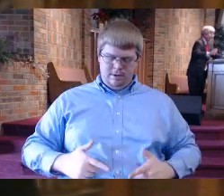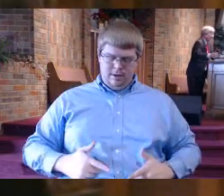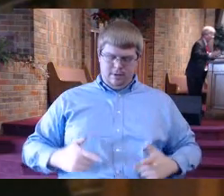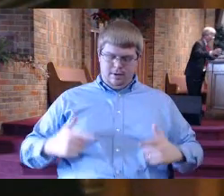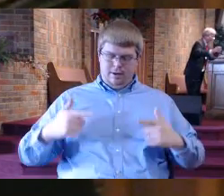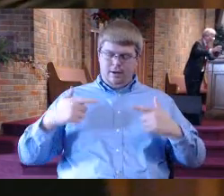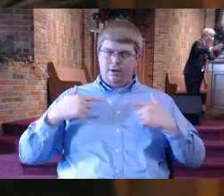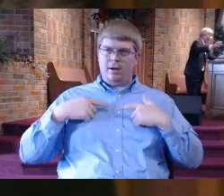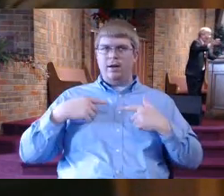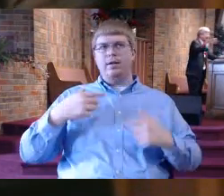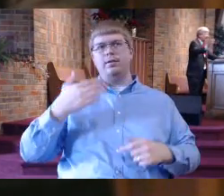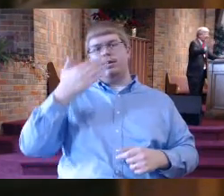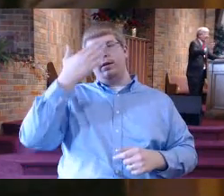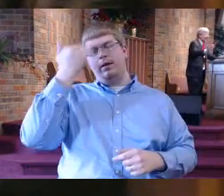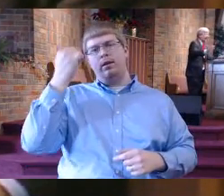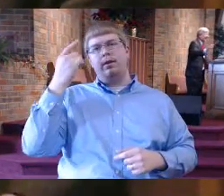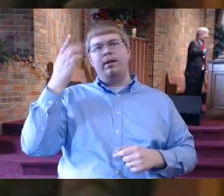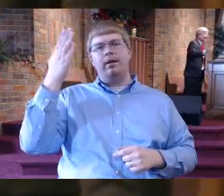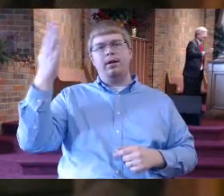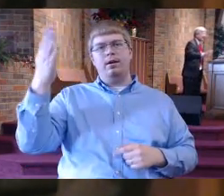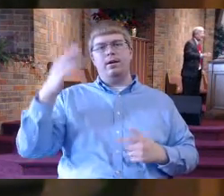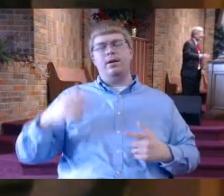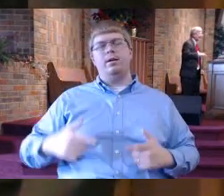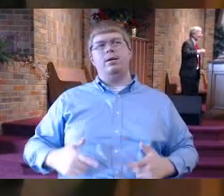lives. Because he